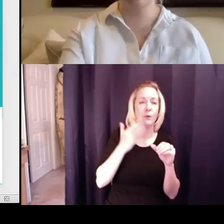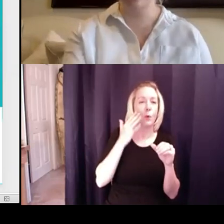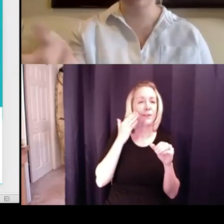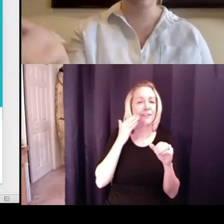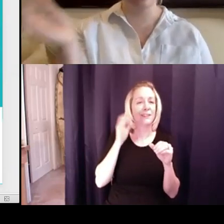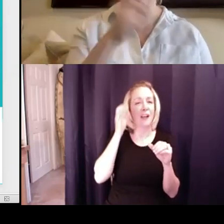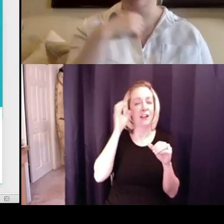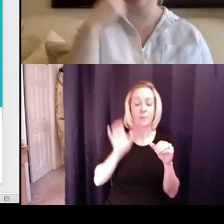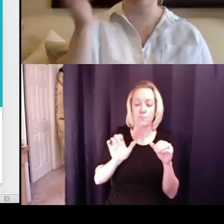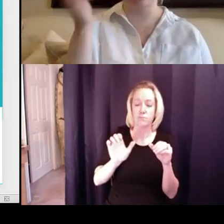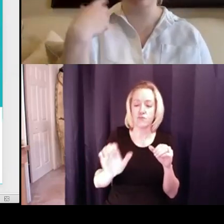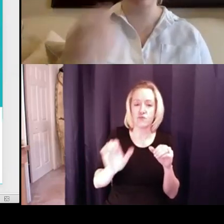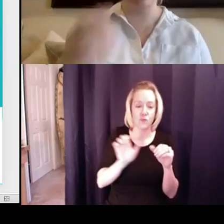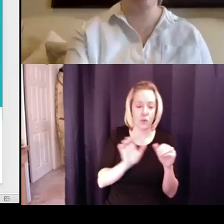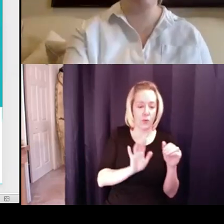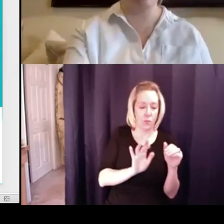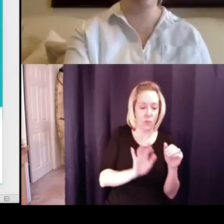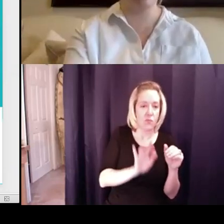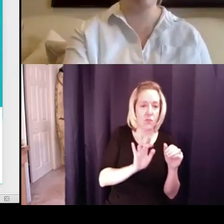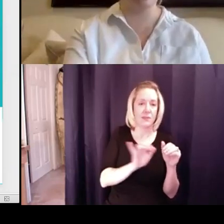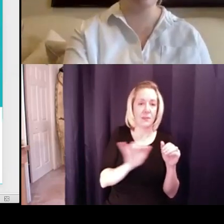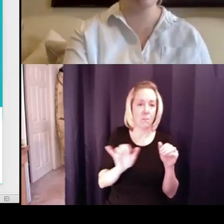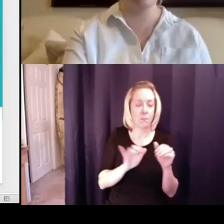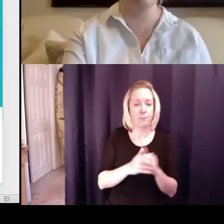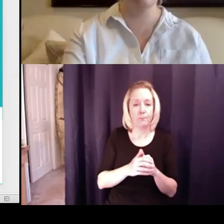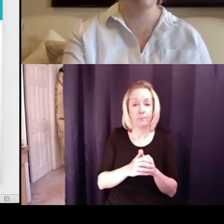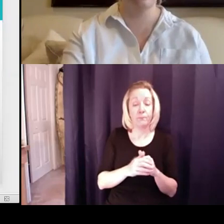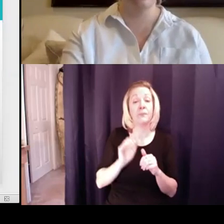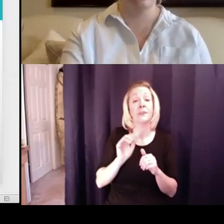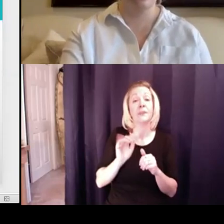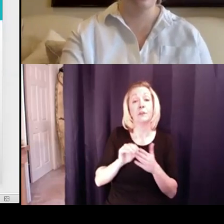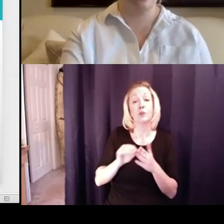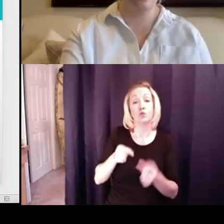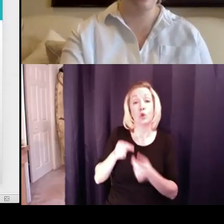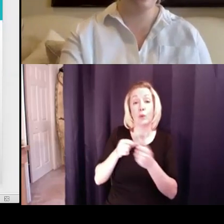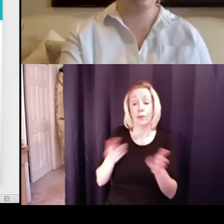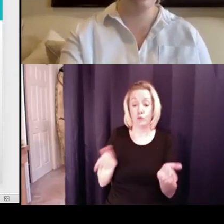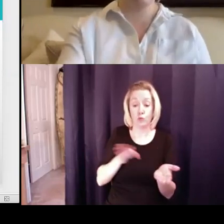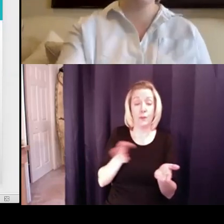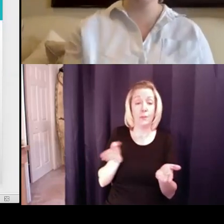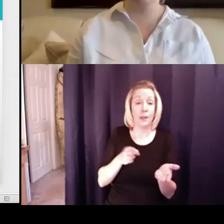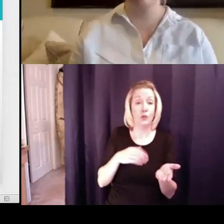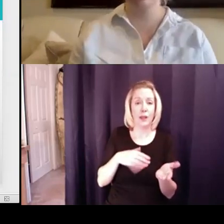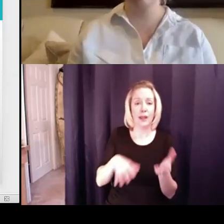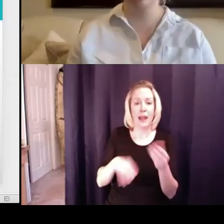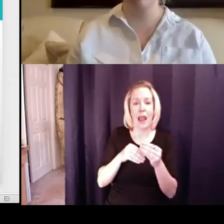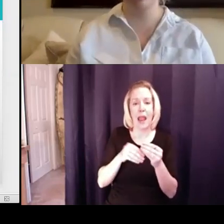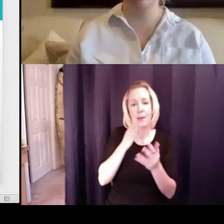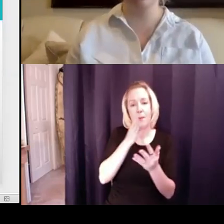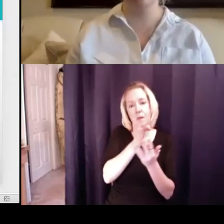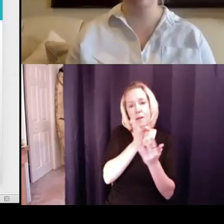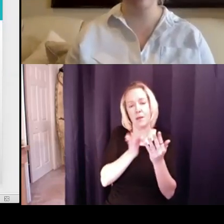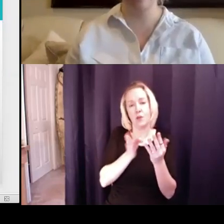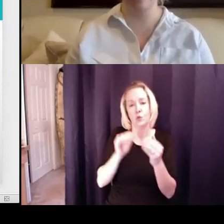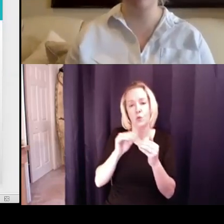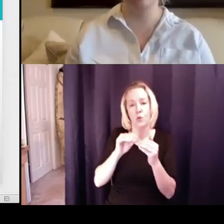If your child has difficulty turning the pages, you can add page fluffers. And then the other thing that I do for some books